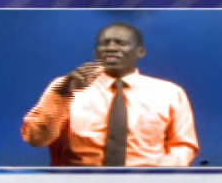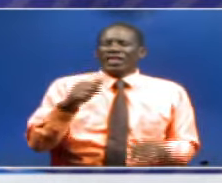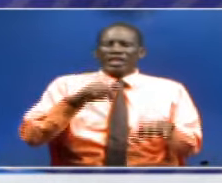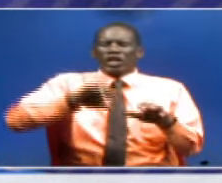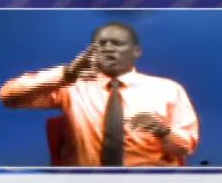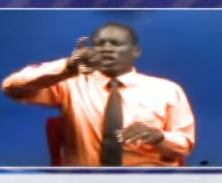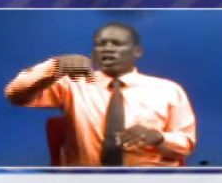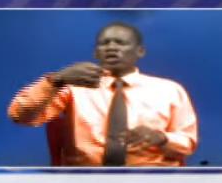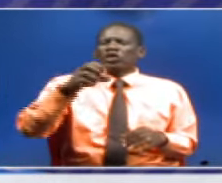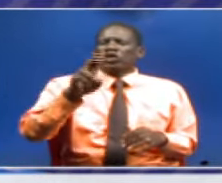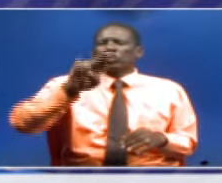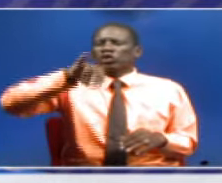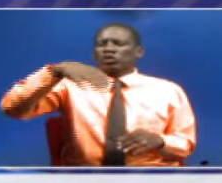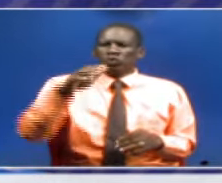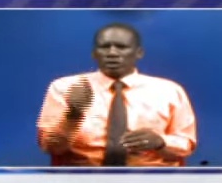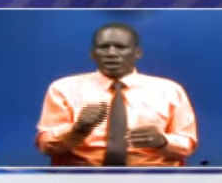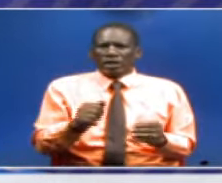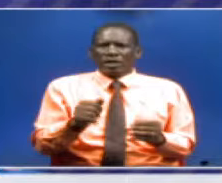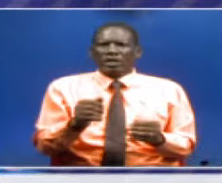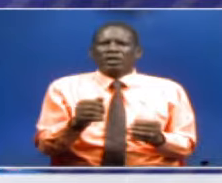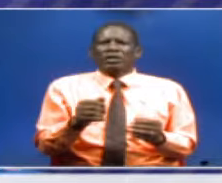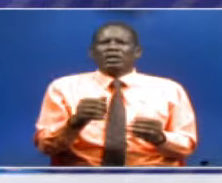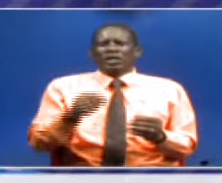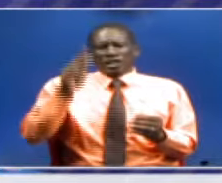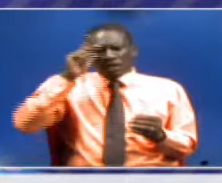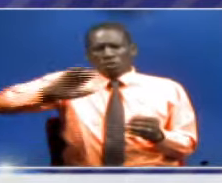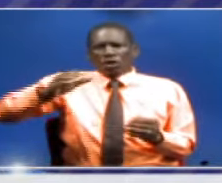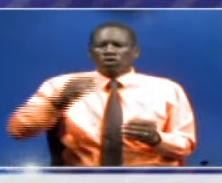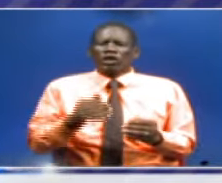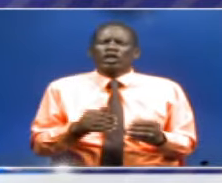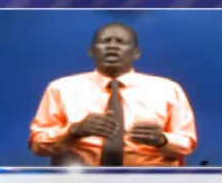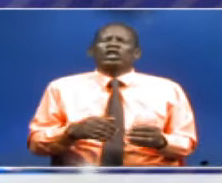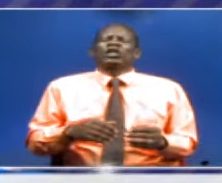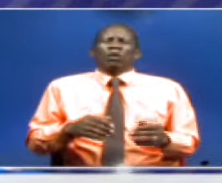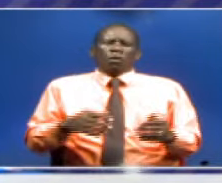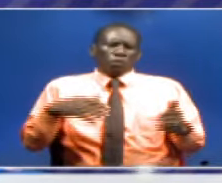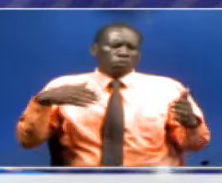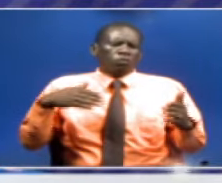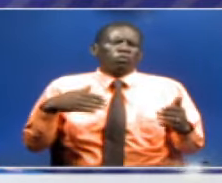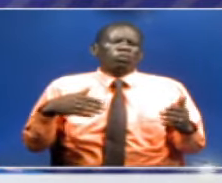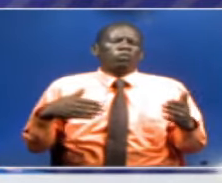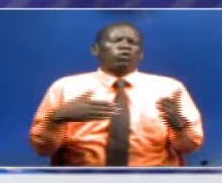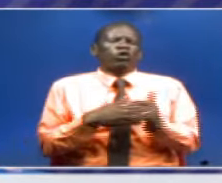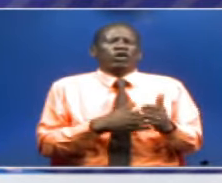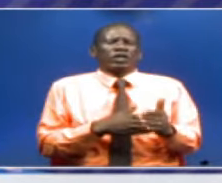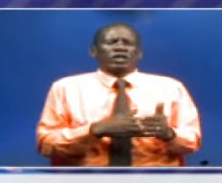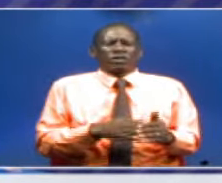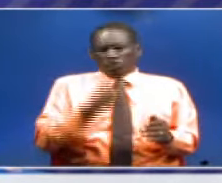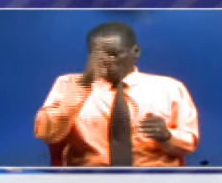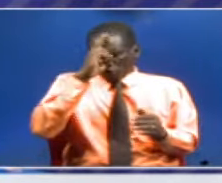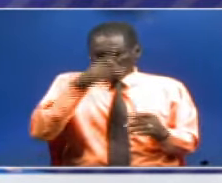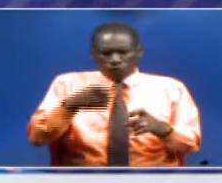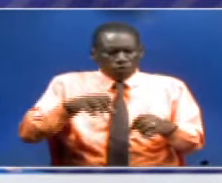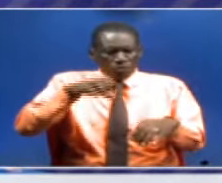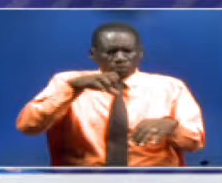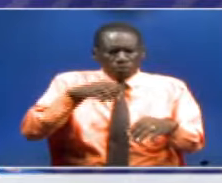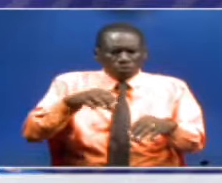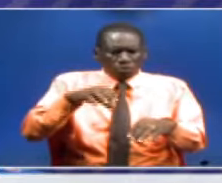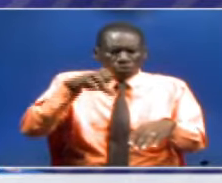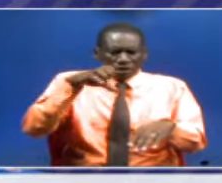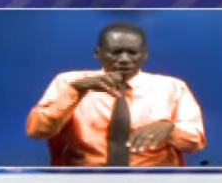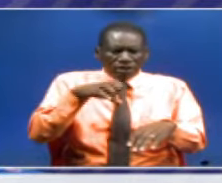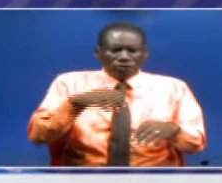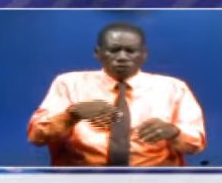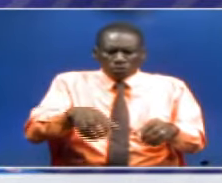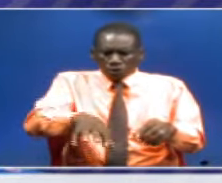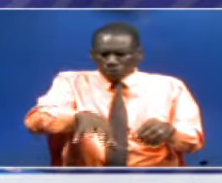Saturday morning blocking armed police officers from collecting the body of a middle-aged woman who was mauled to death by a pack